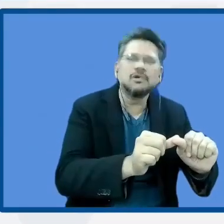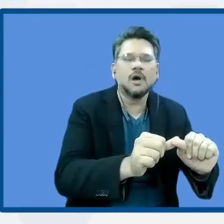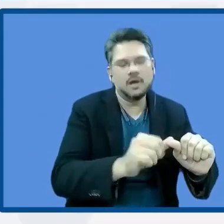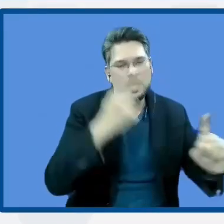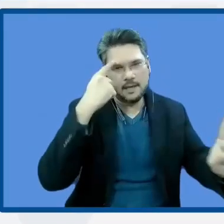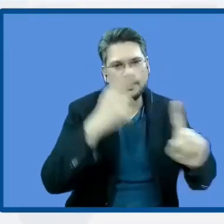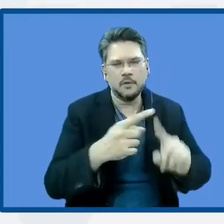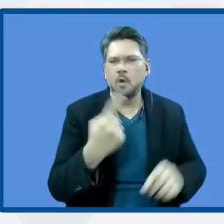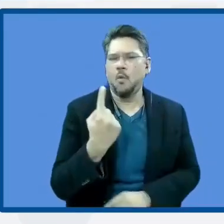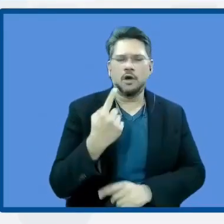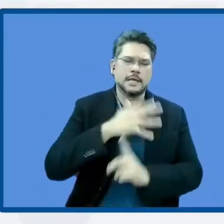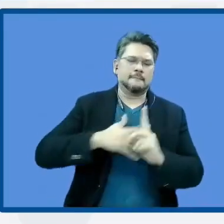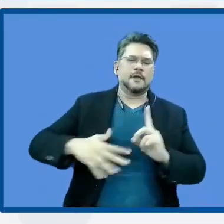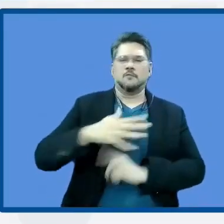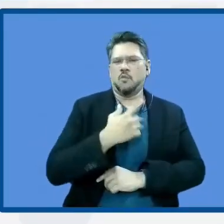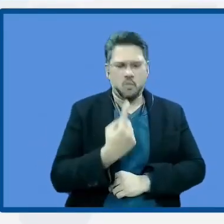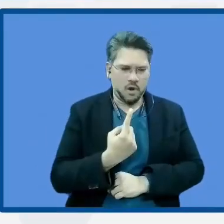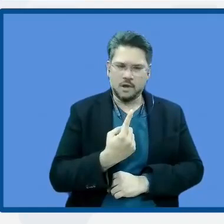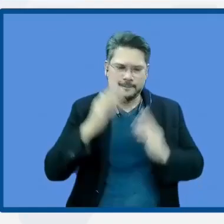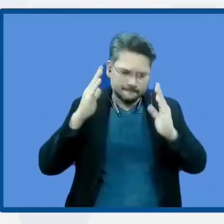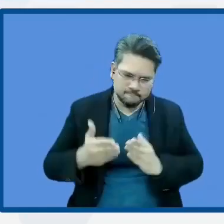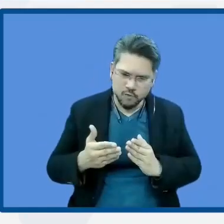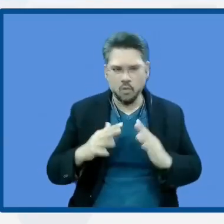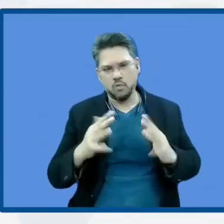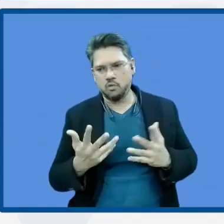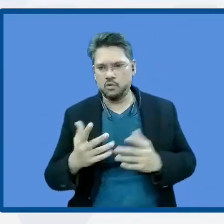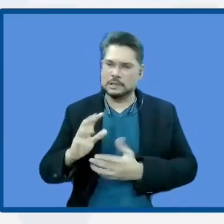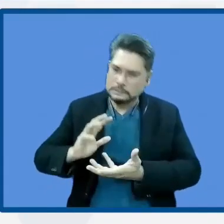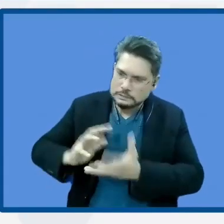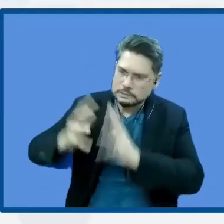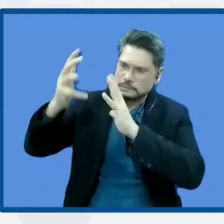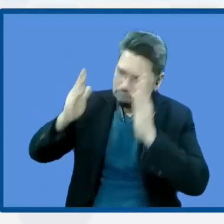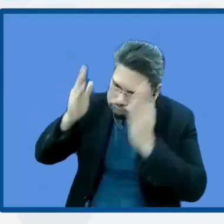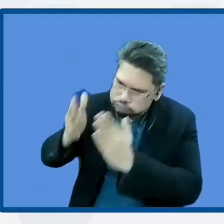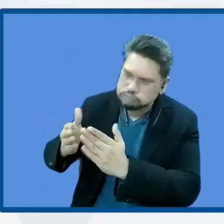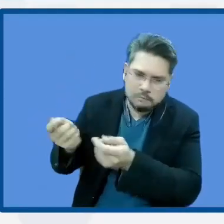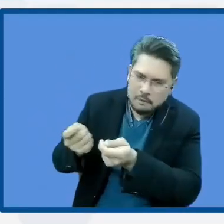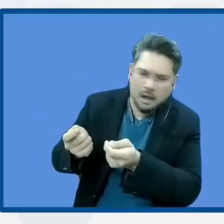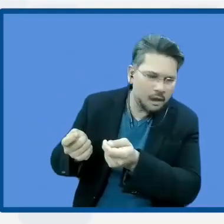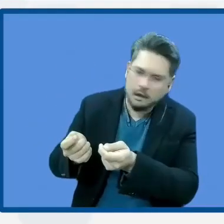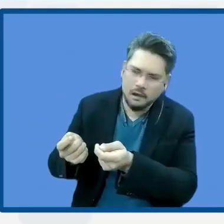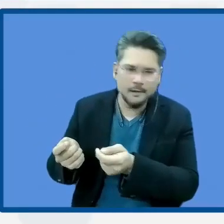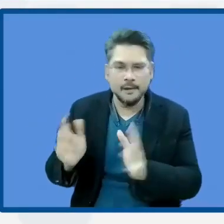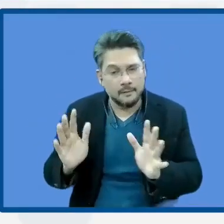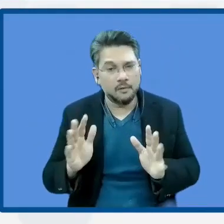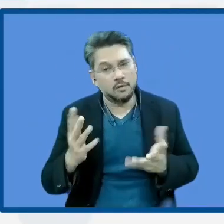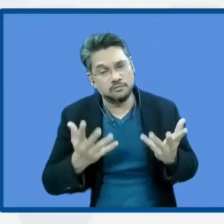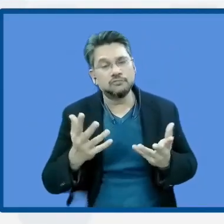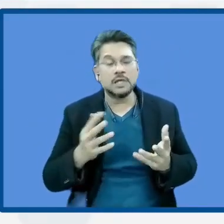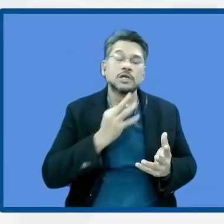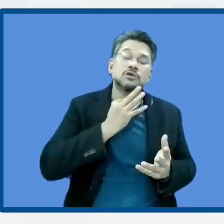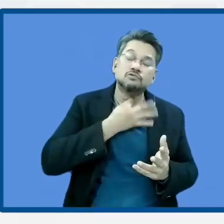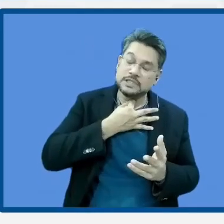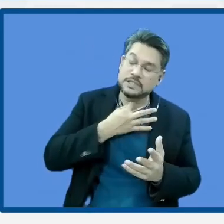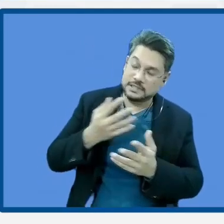environmental management per se, or disaster management per se, or risk management per se,